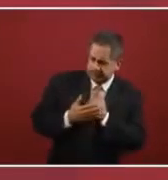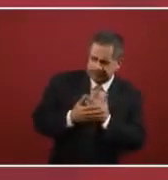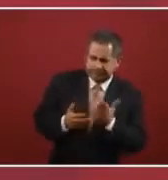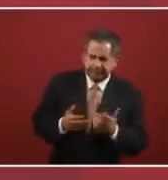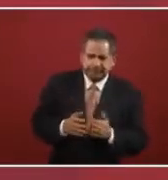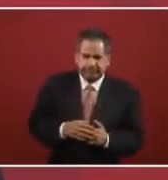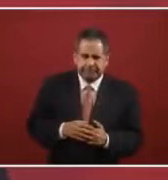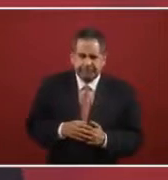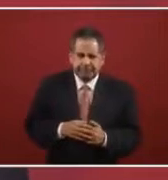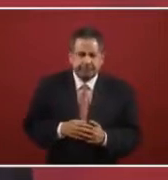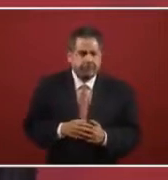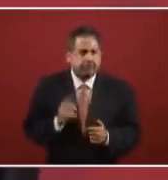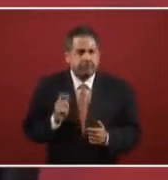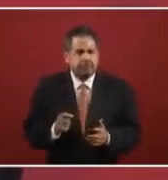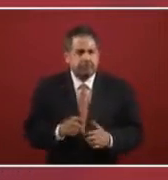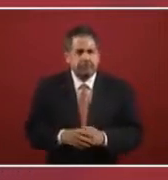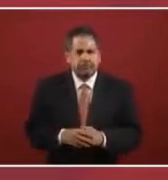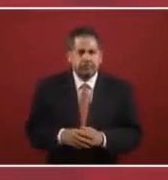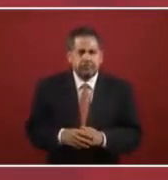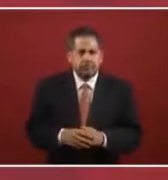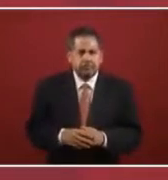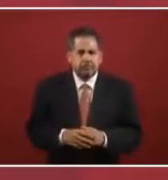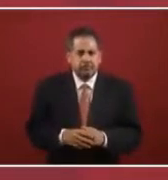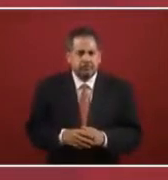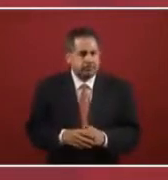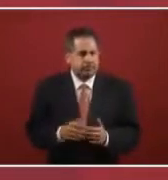me que pues, no